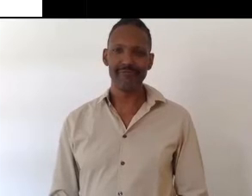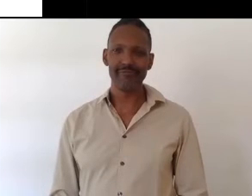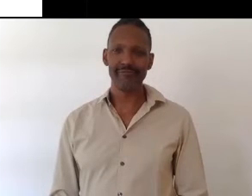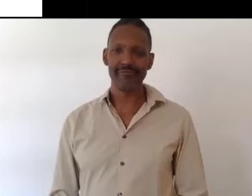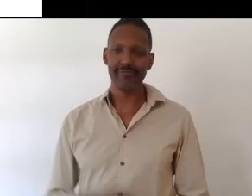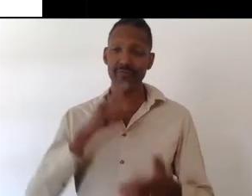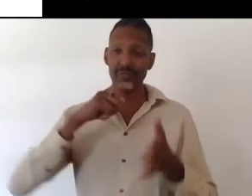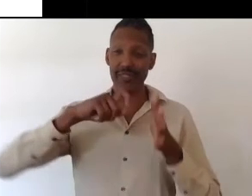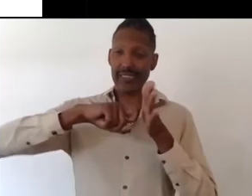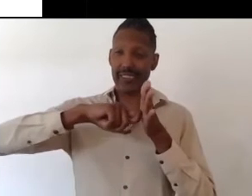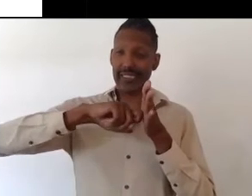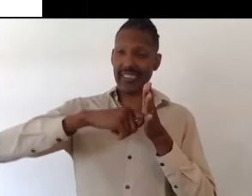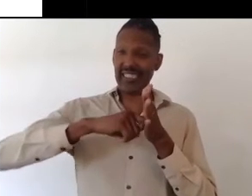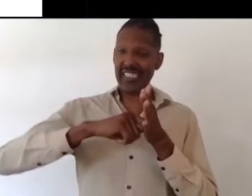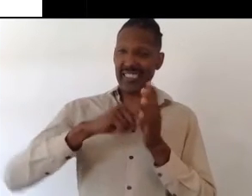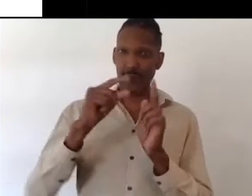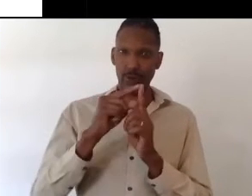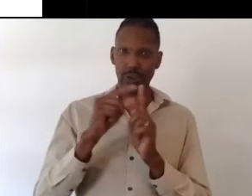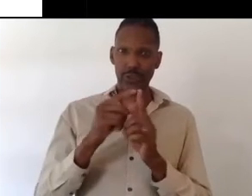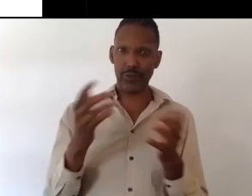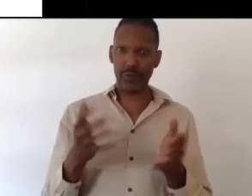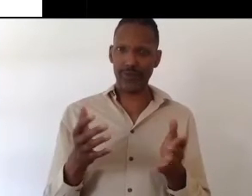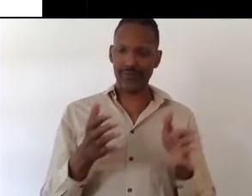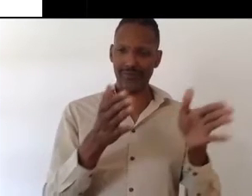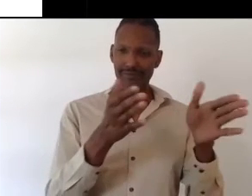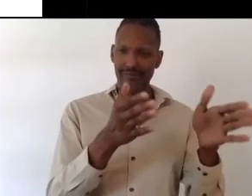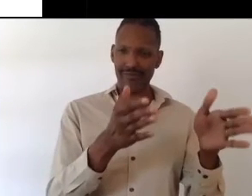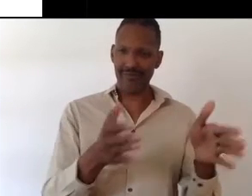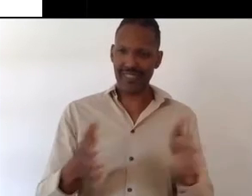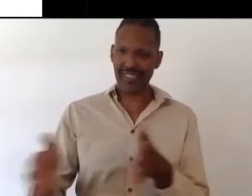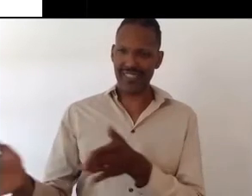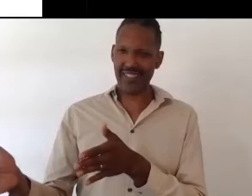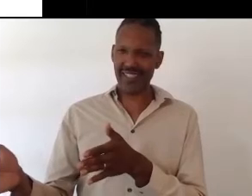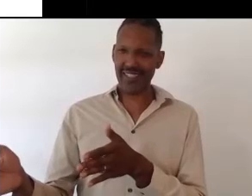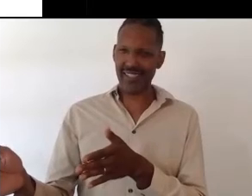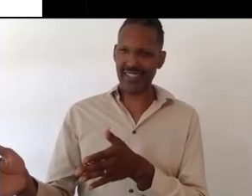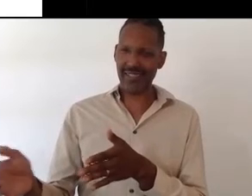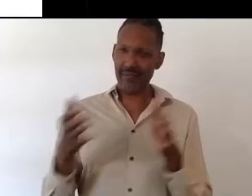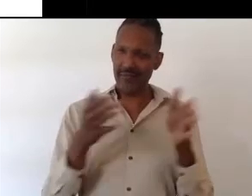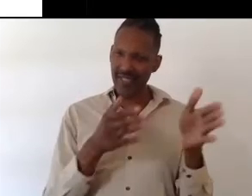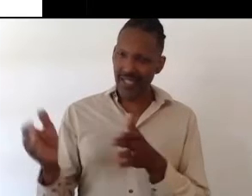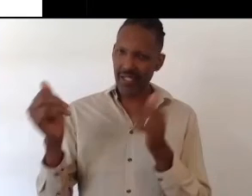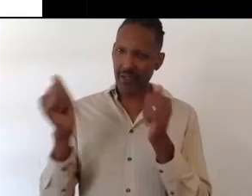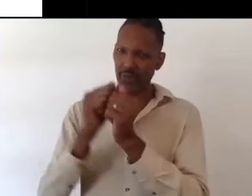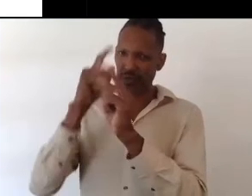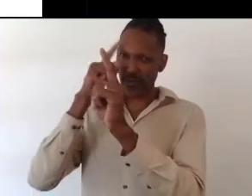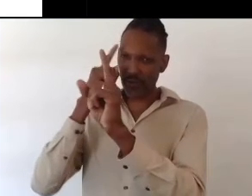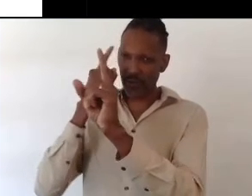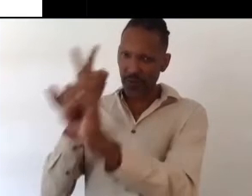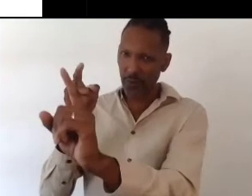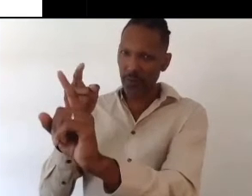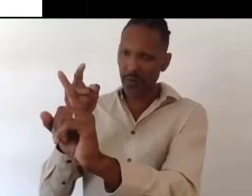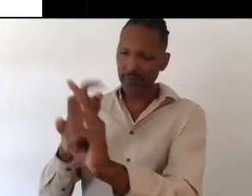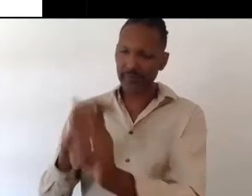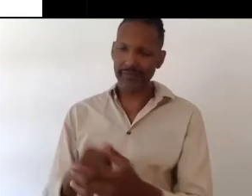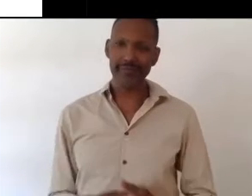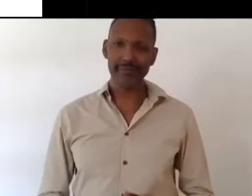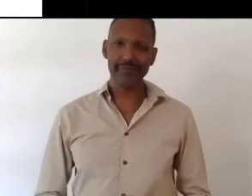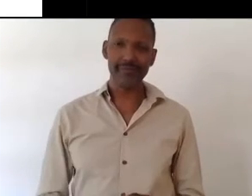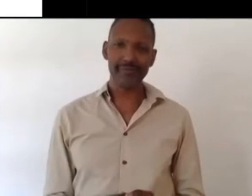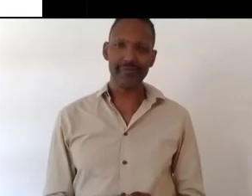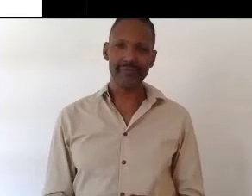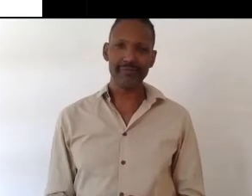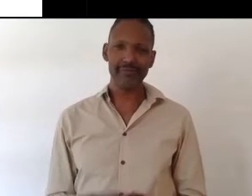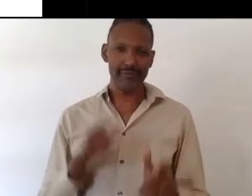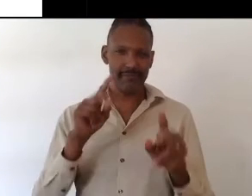data collection or your monitoring of those IEP goals. But to set you up for success in order to be able to do